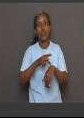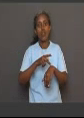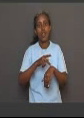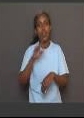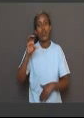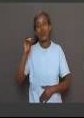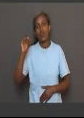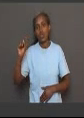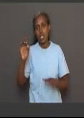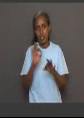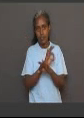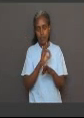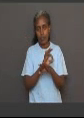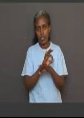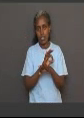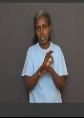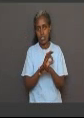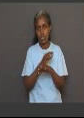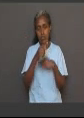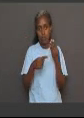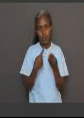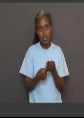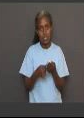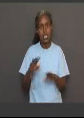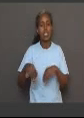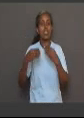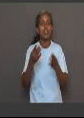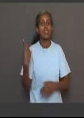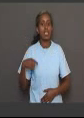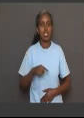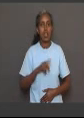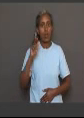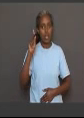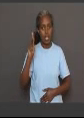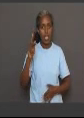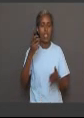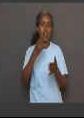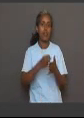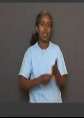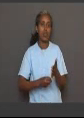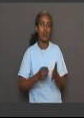cosine function. So this gives us our k value.